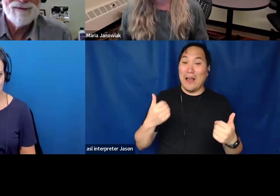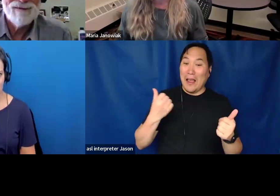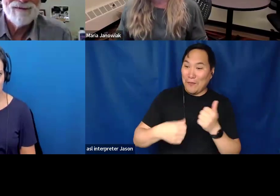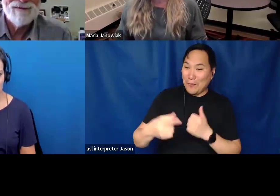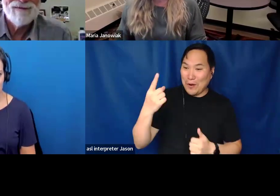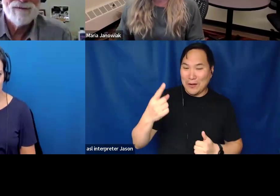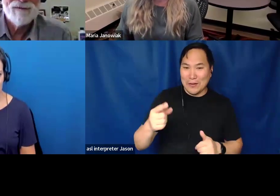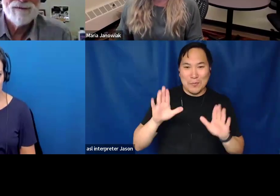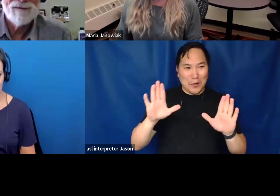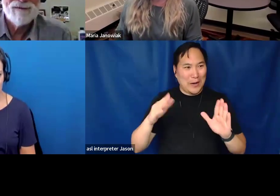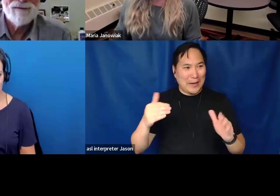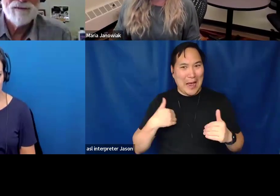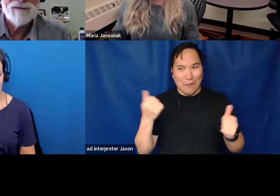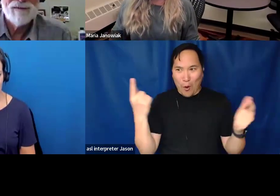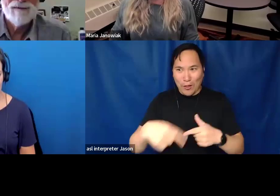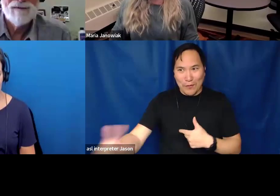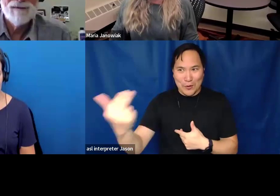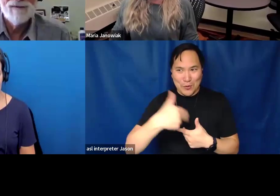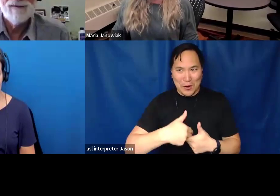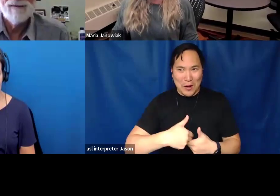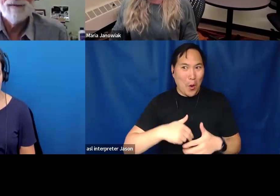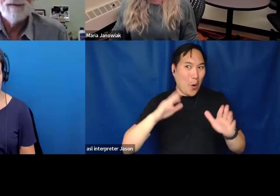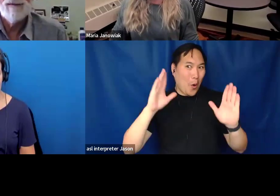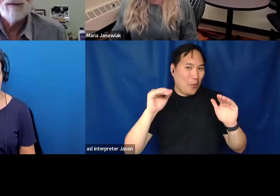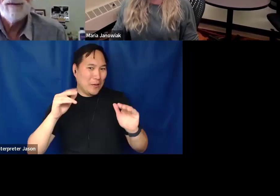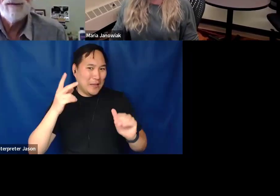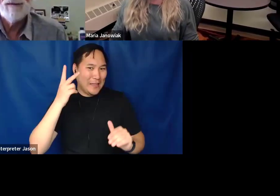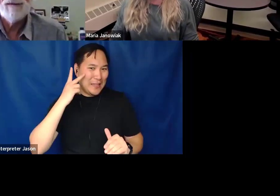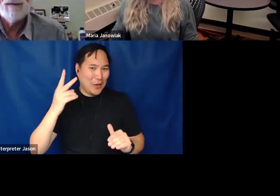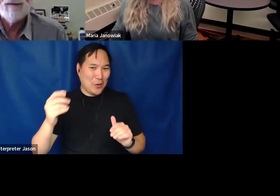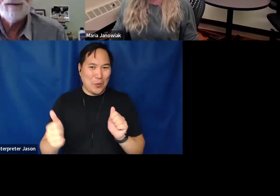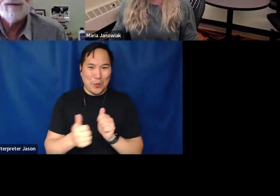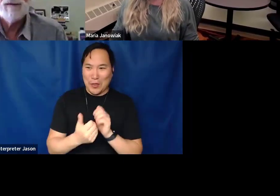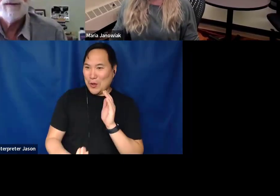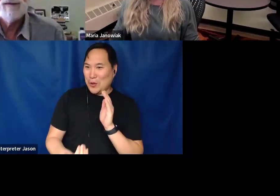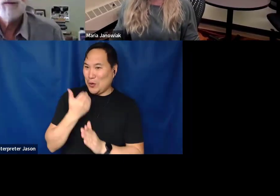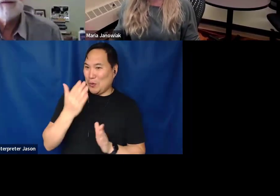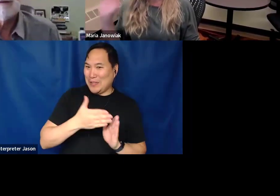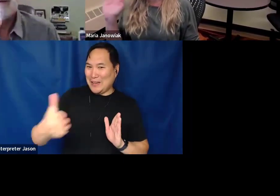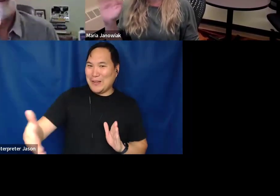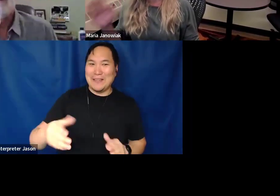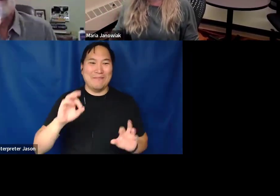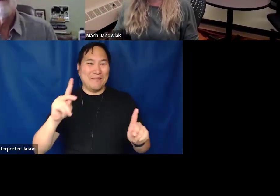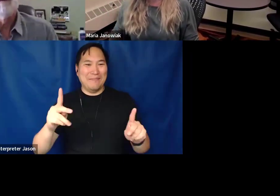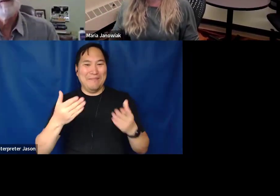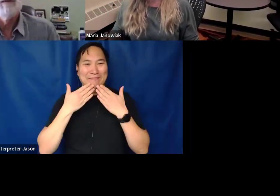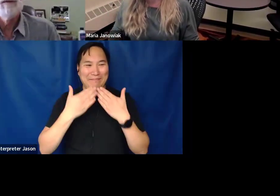hopefully we see you guys back up with our new webinar series. More to come.